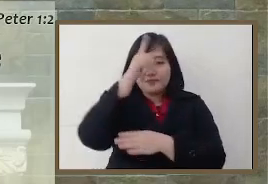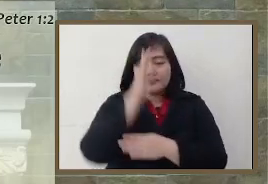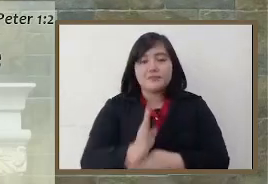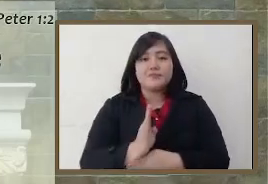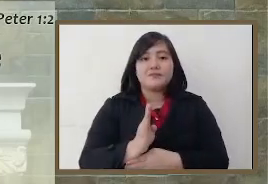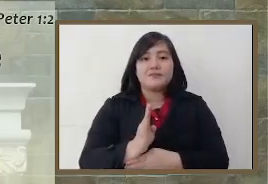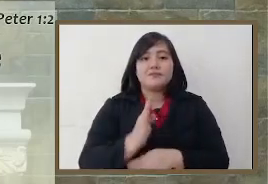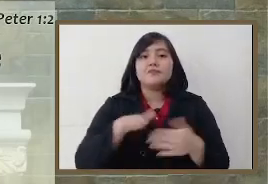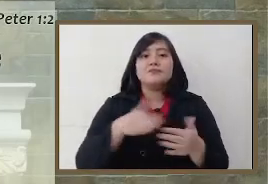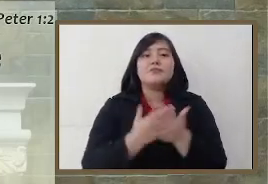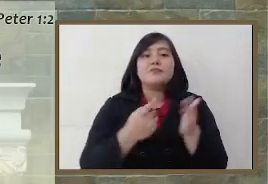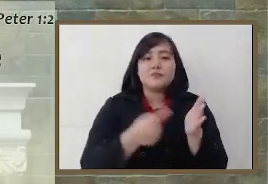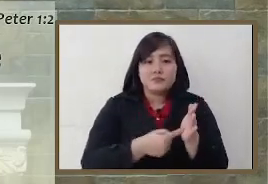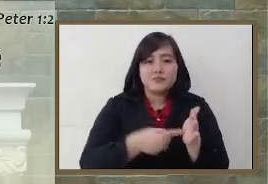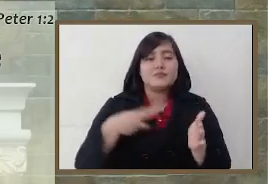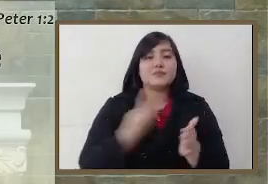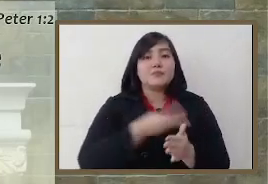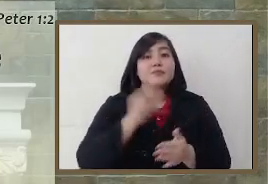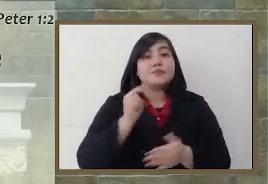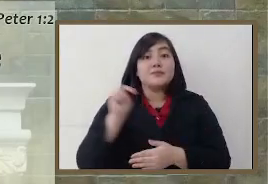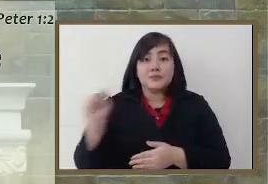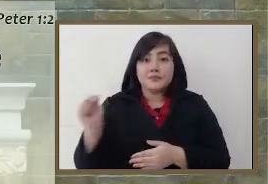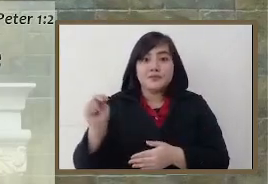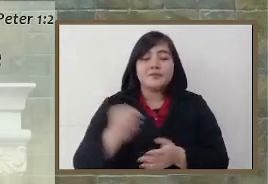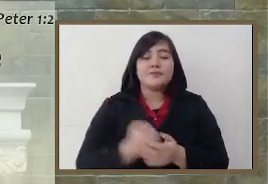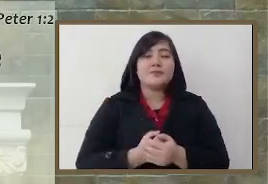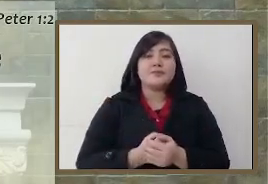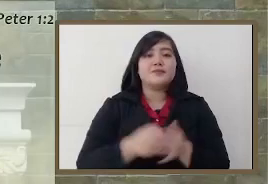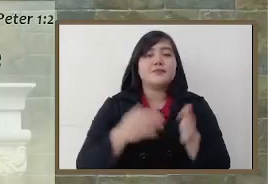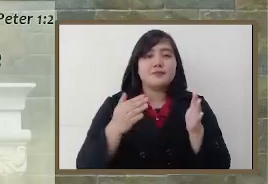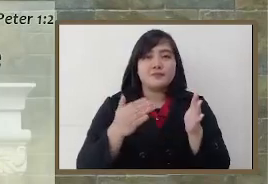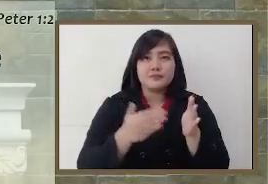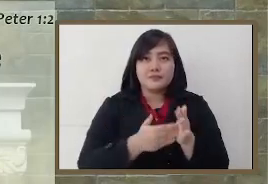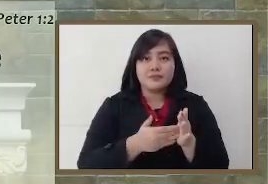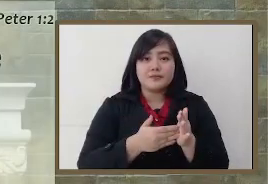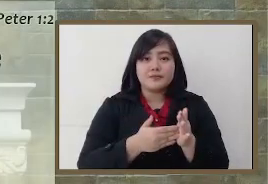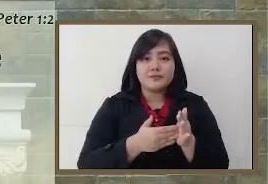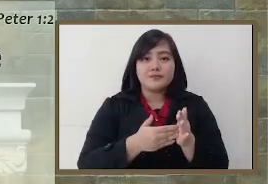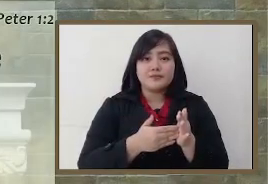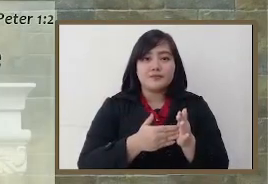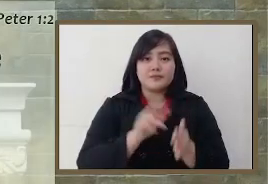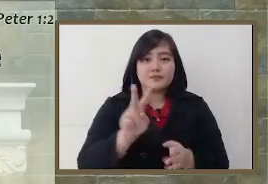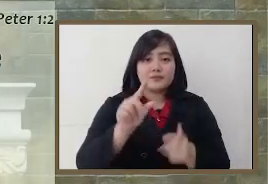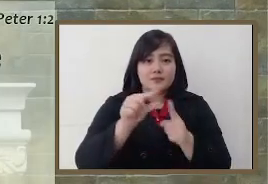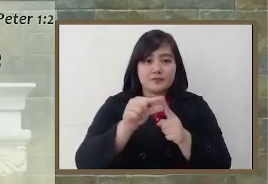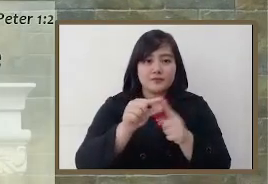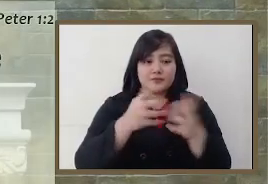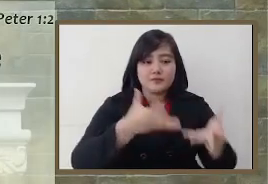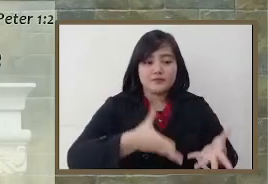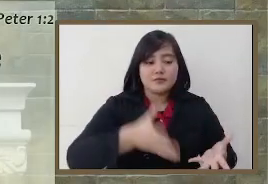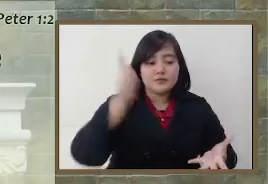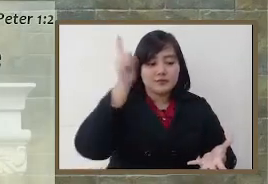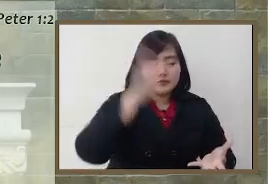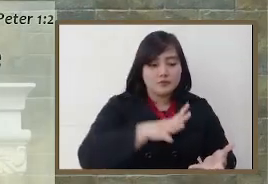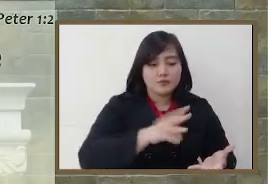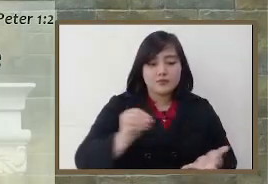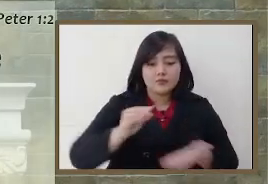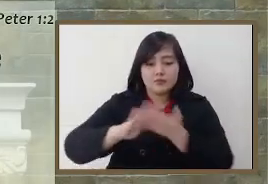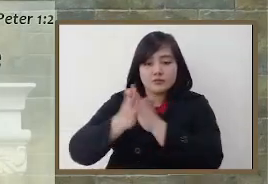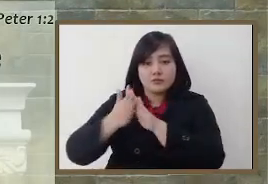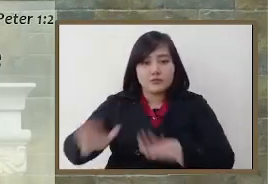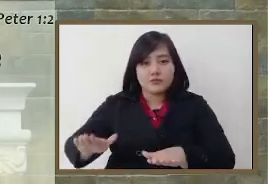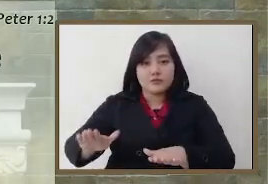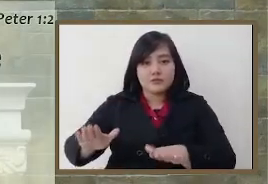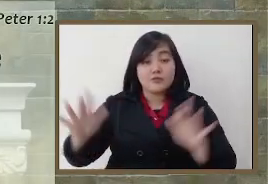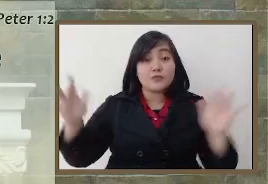lahat ito ay kailangan natin. But listen to me now. Again, these two words, grace and peace, is connected